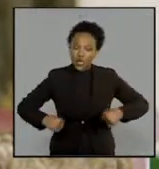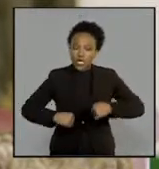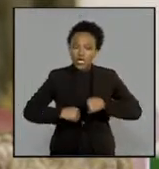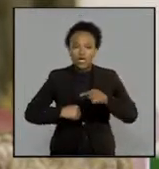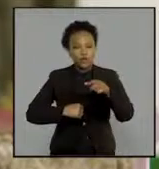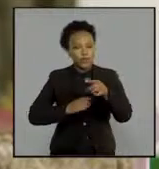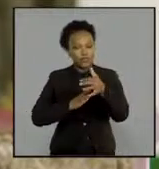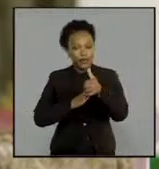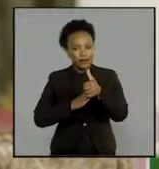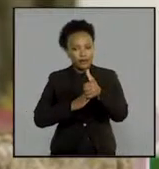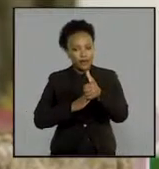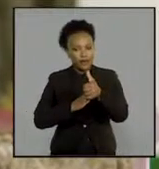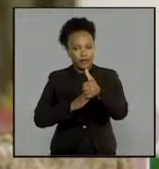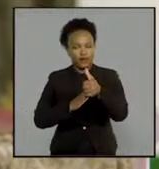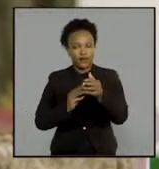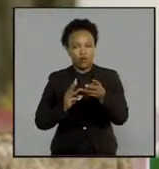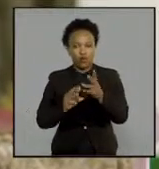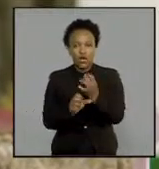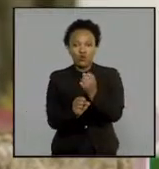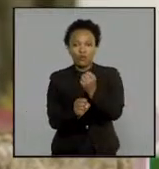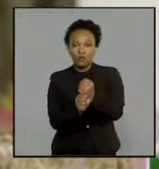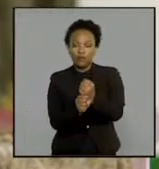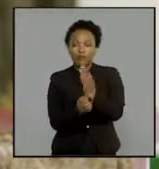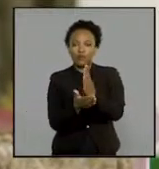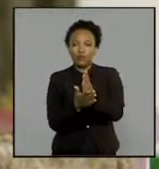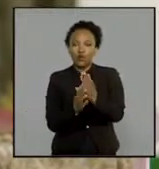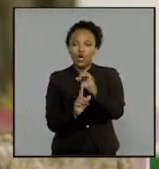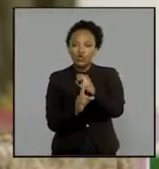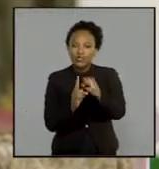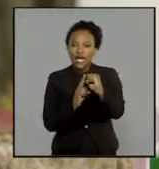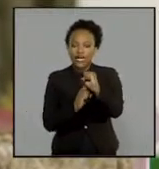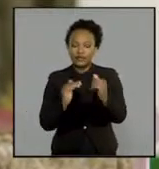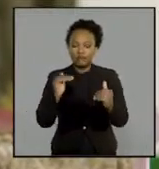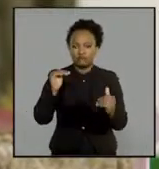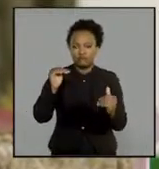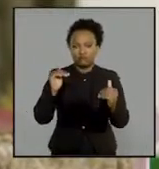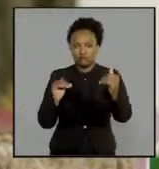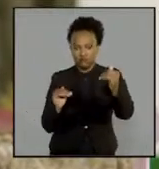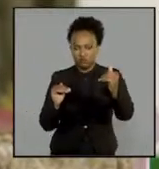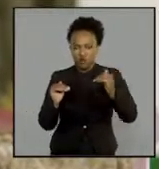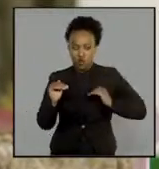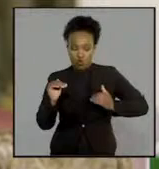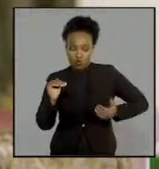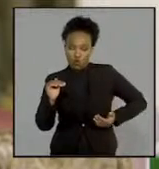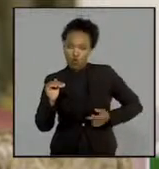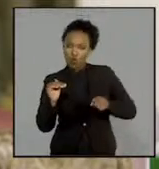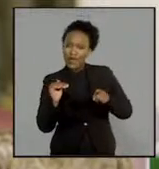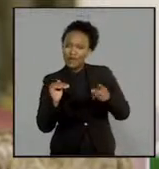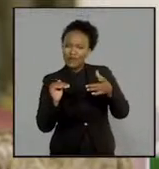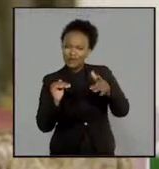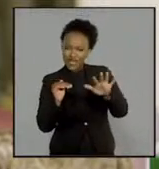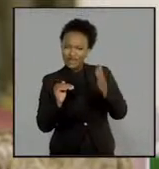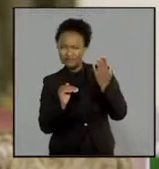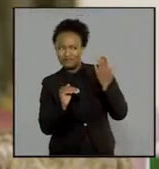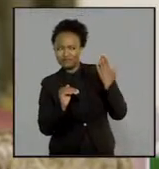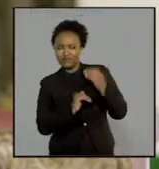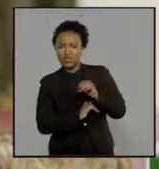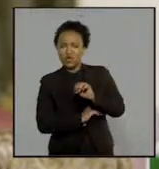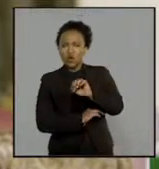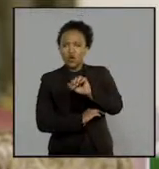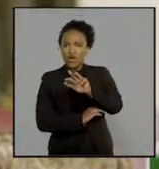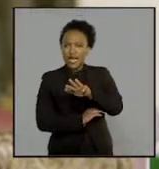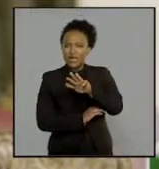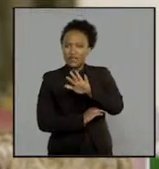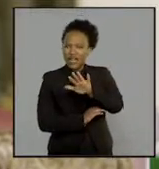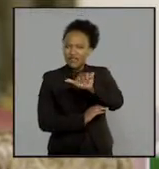Let us lead the way to ensure a just and equal society that women